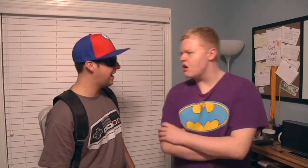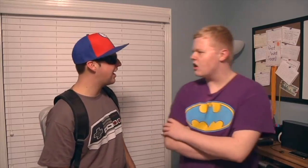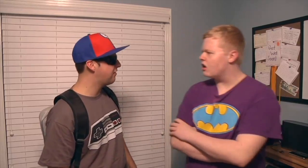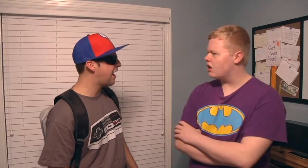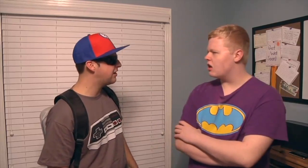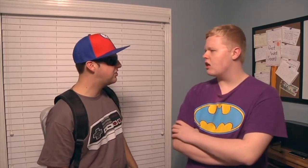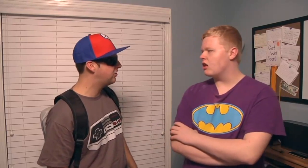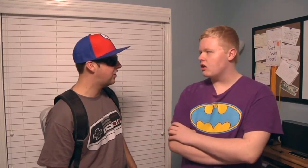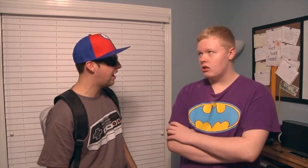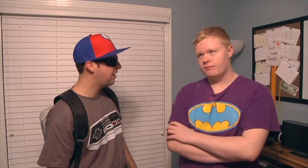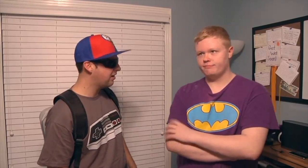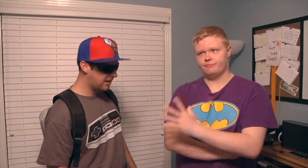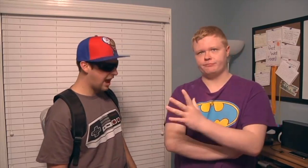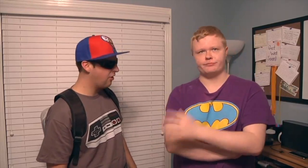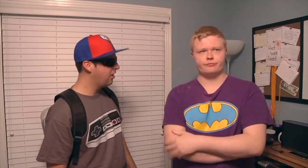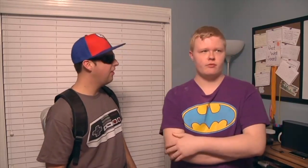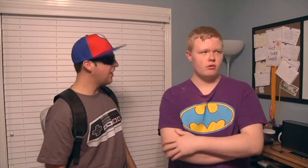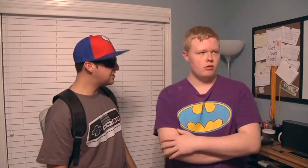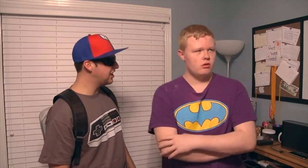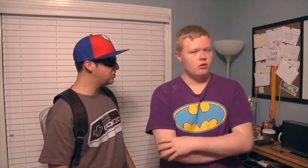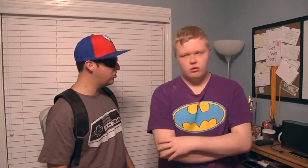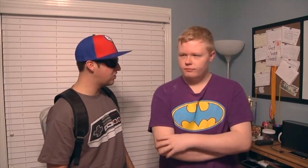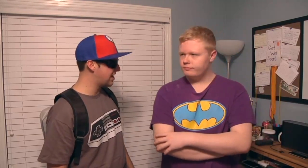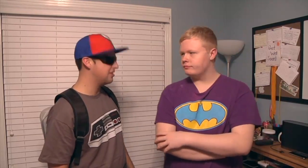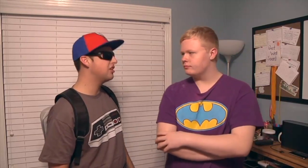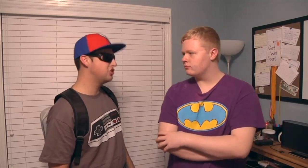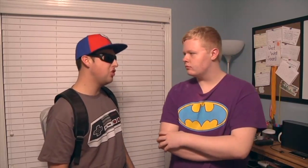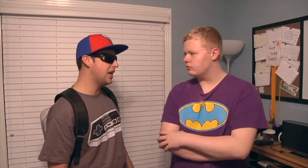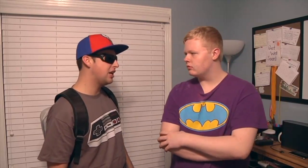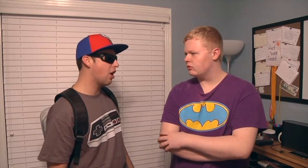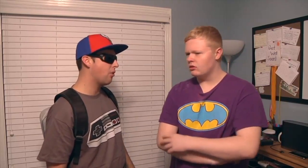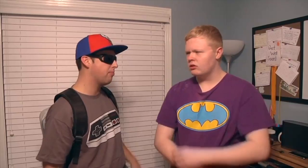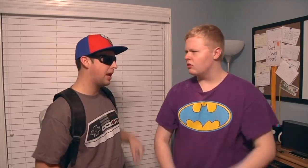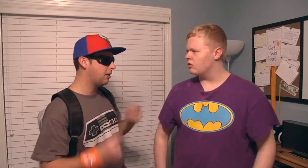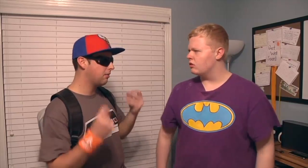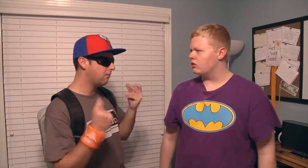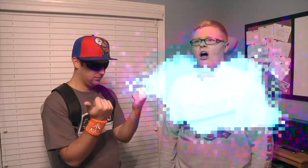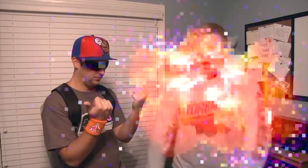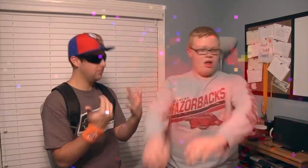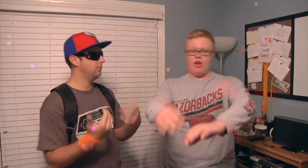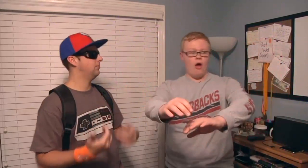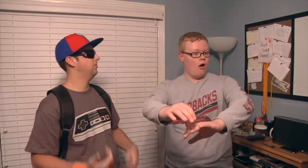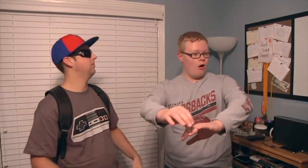really negative attitude today. Now, let's get you dressed, because you need to go with me.